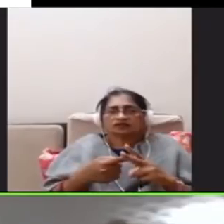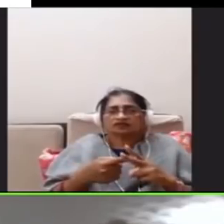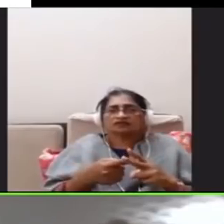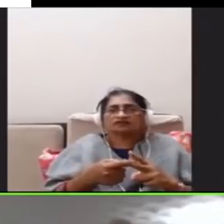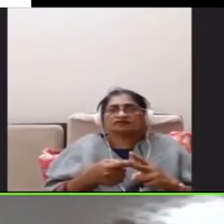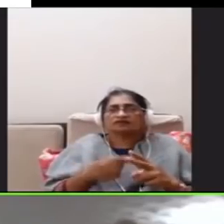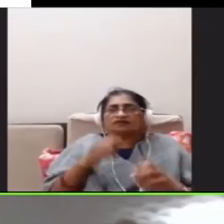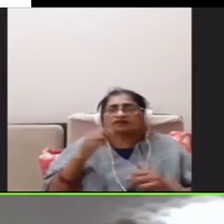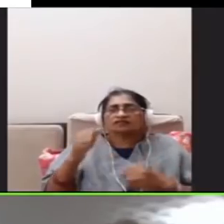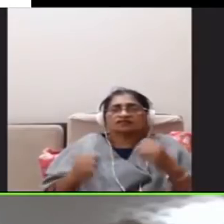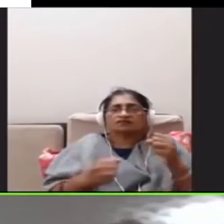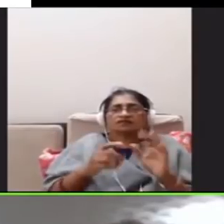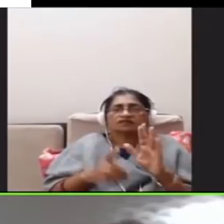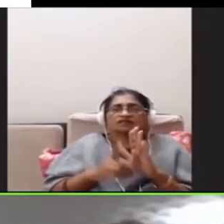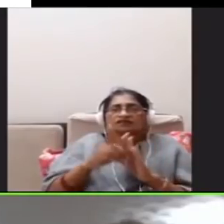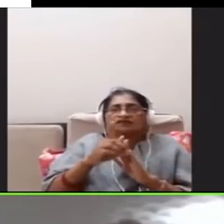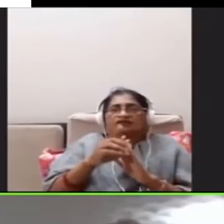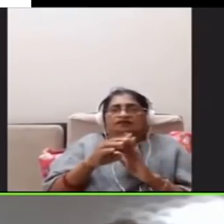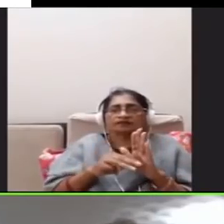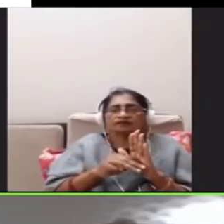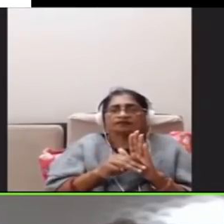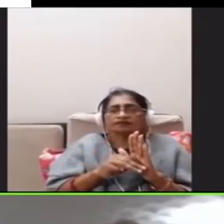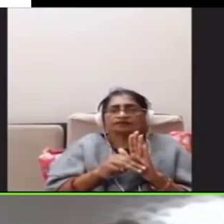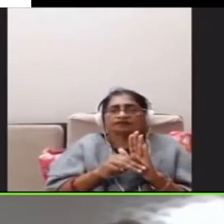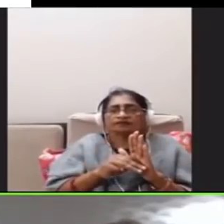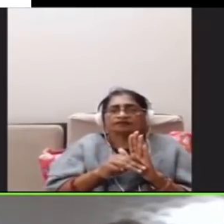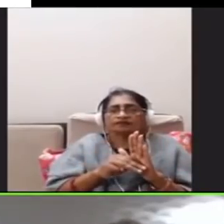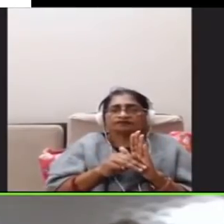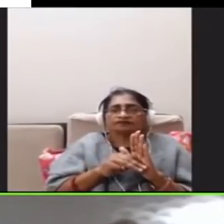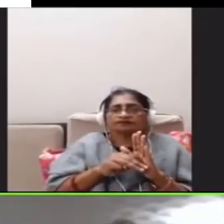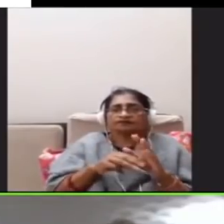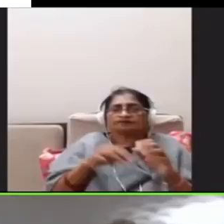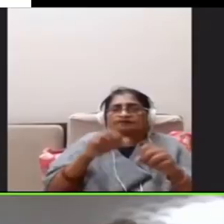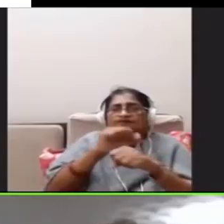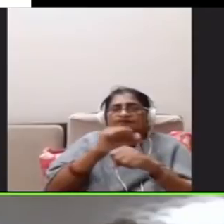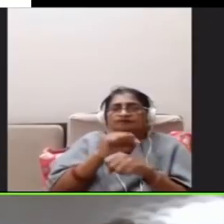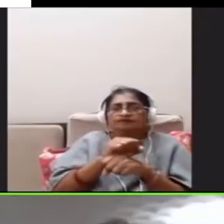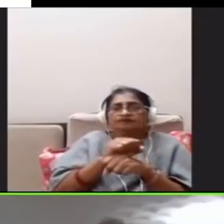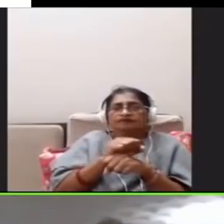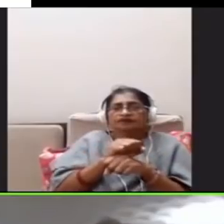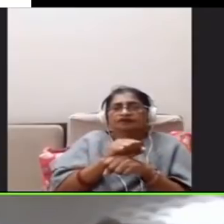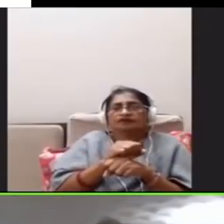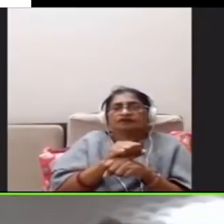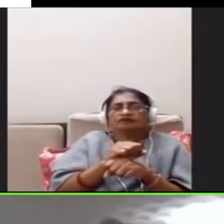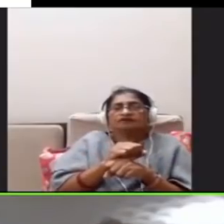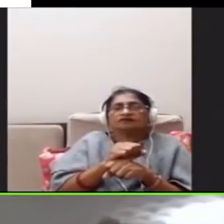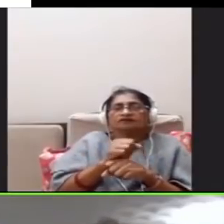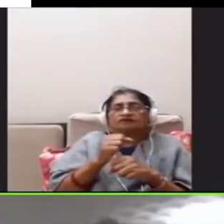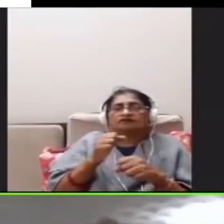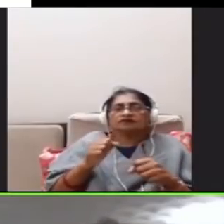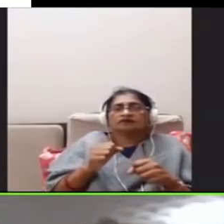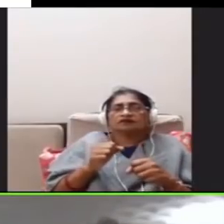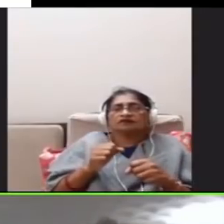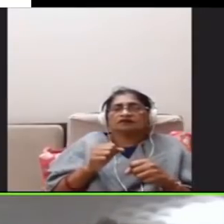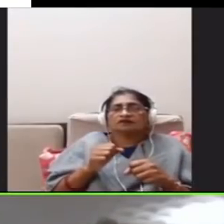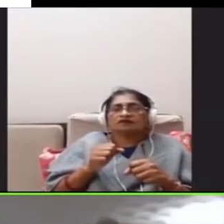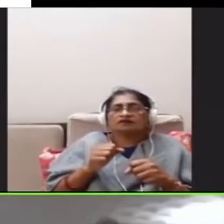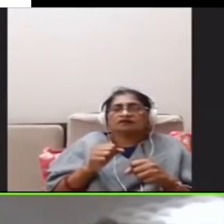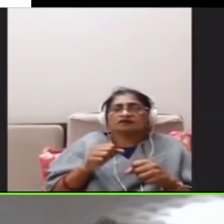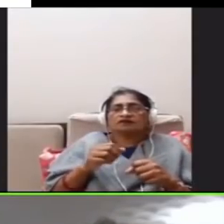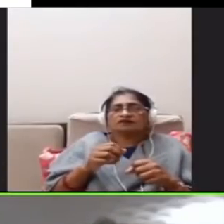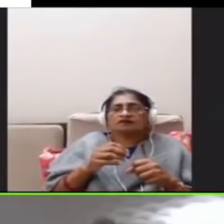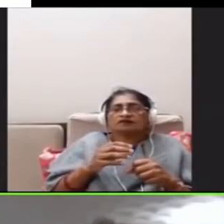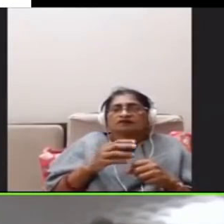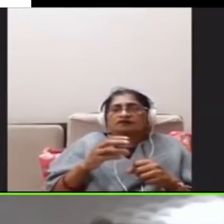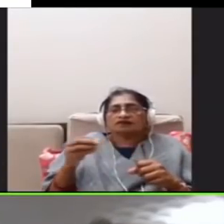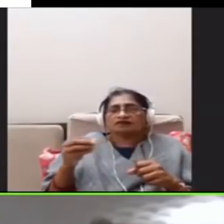sports development. And that's when I worked for Hampshire, my local authority, and ended